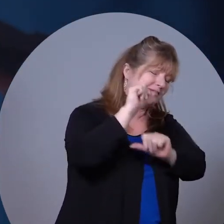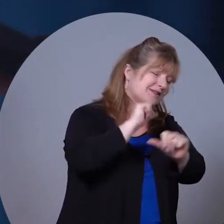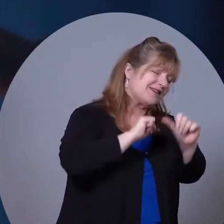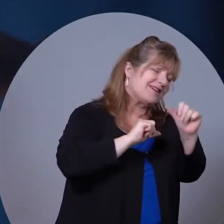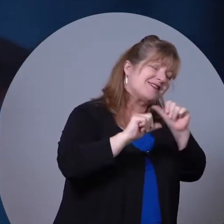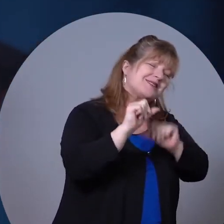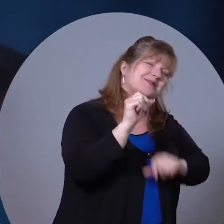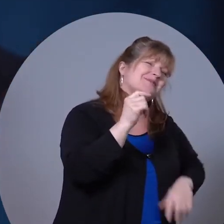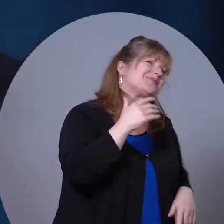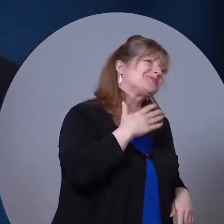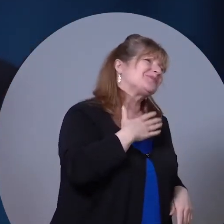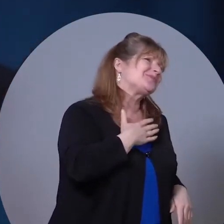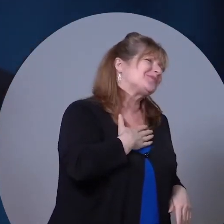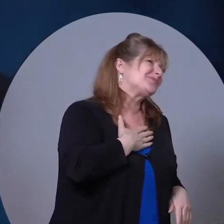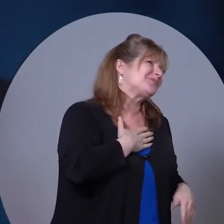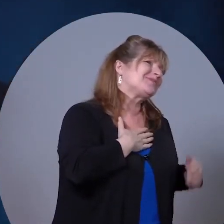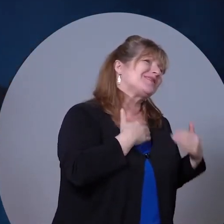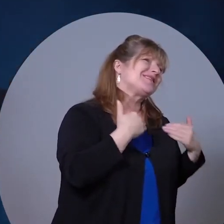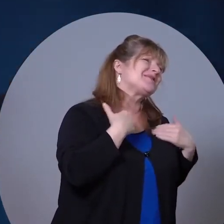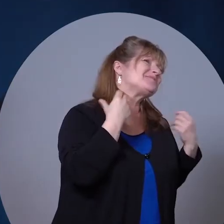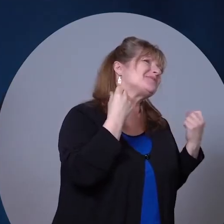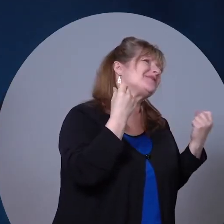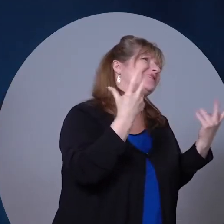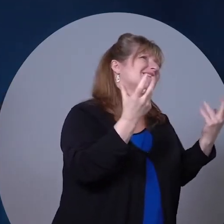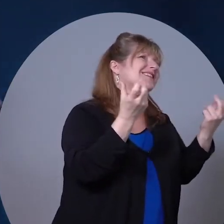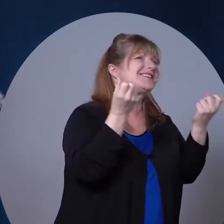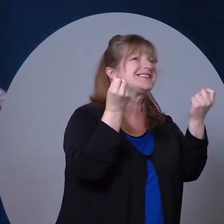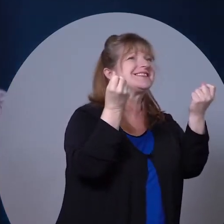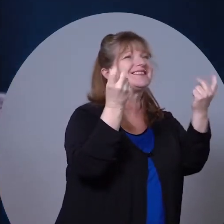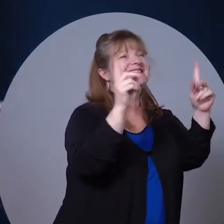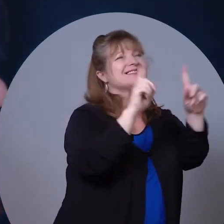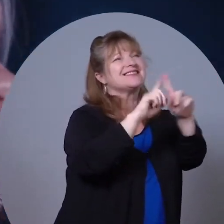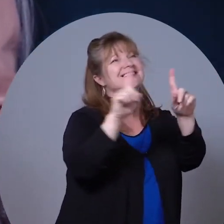100 ways to beat the